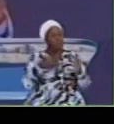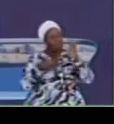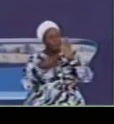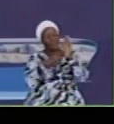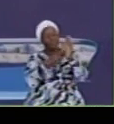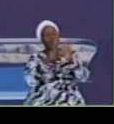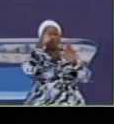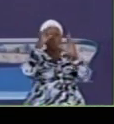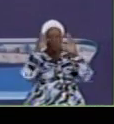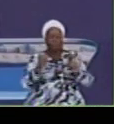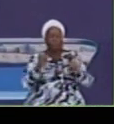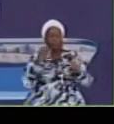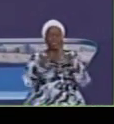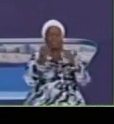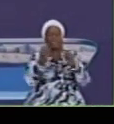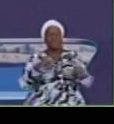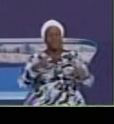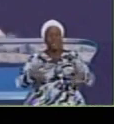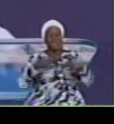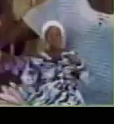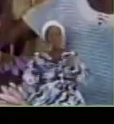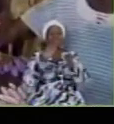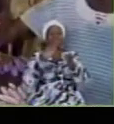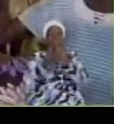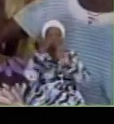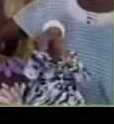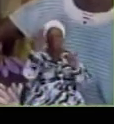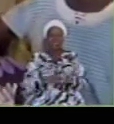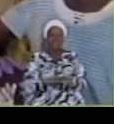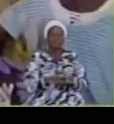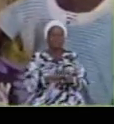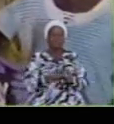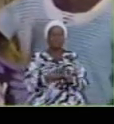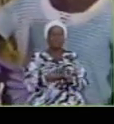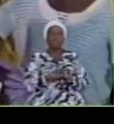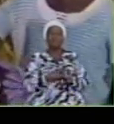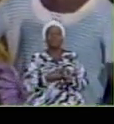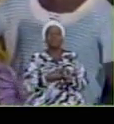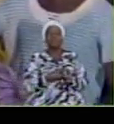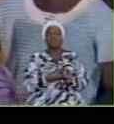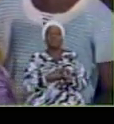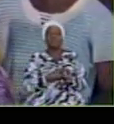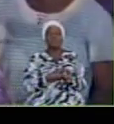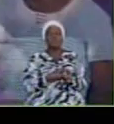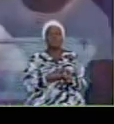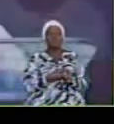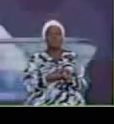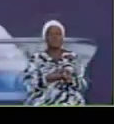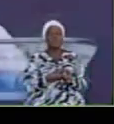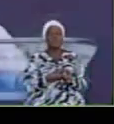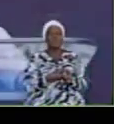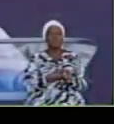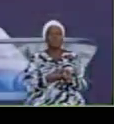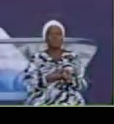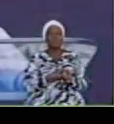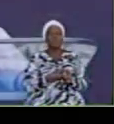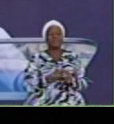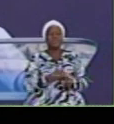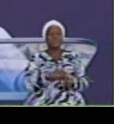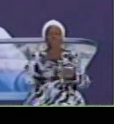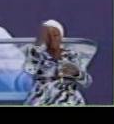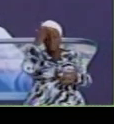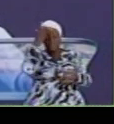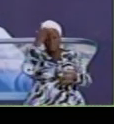power in every life in Jesus' name. Amen. Amen.